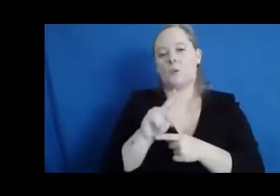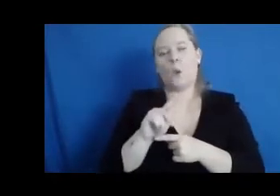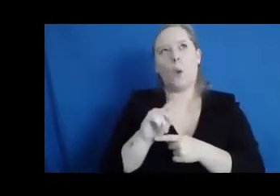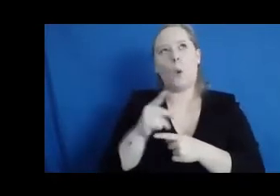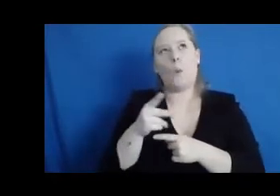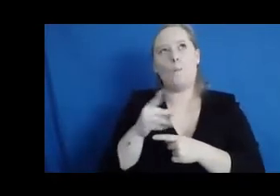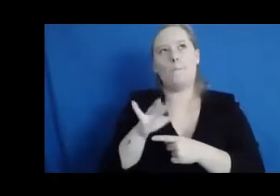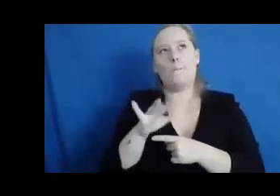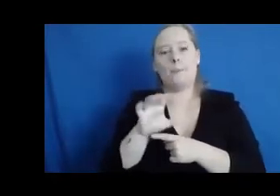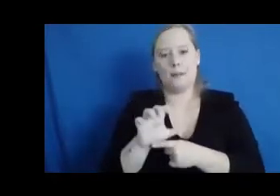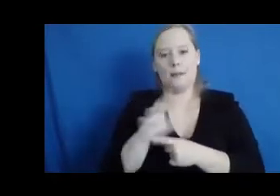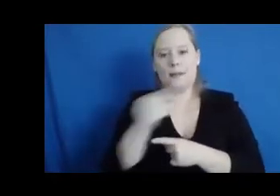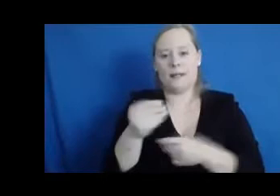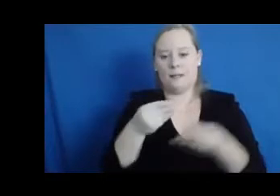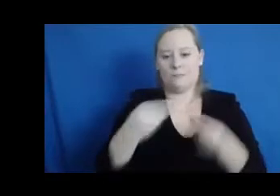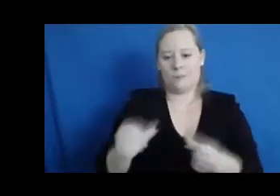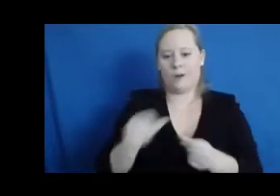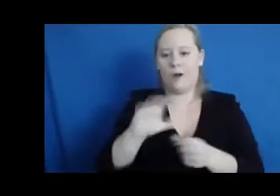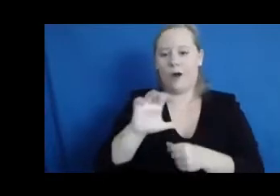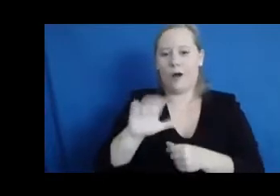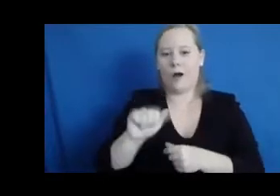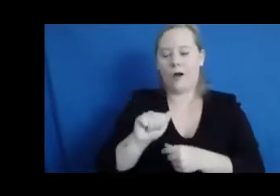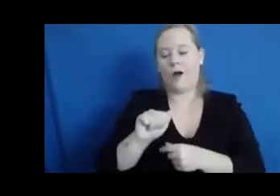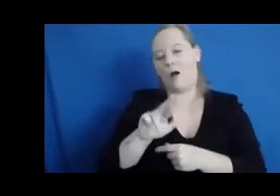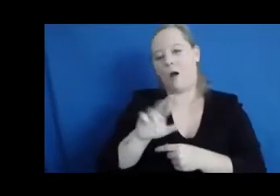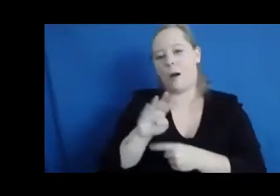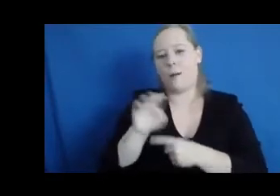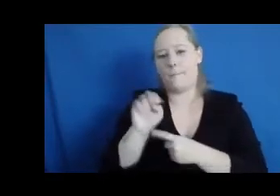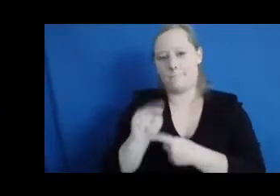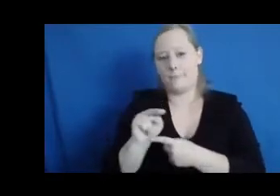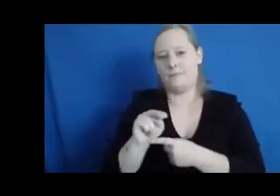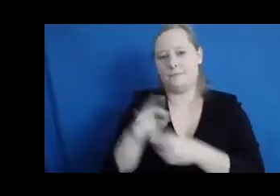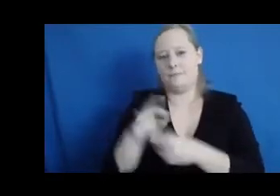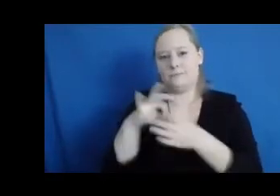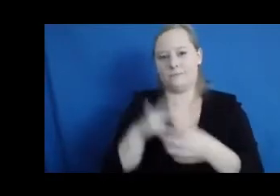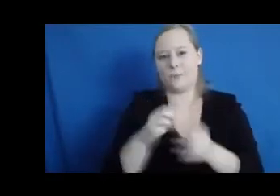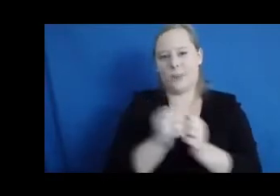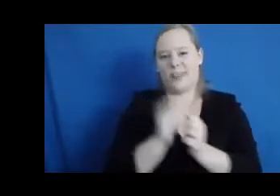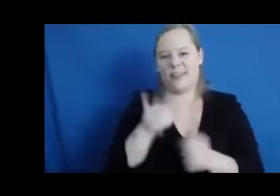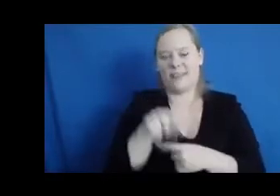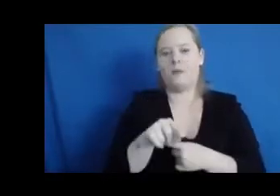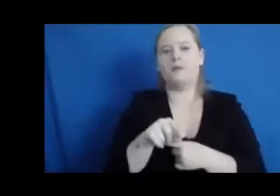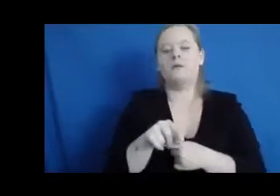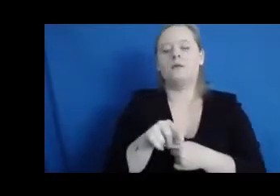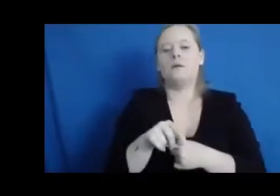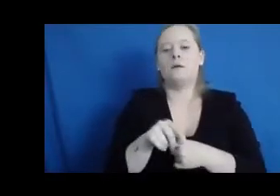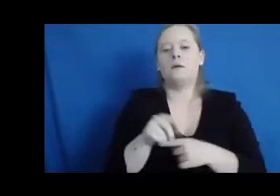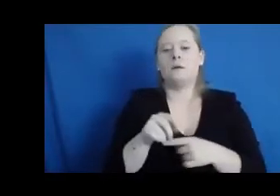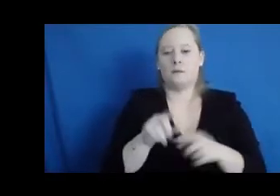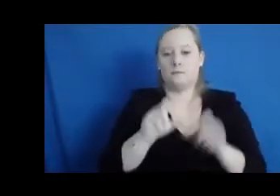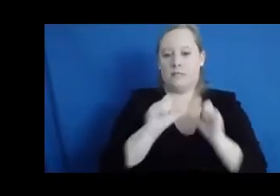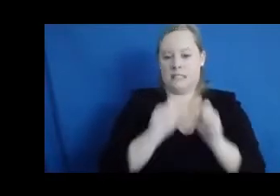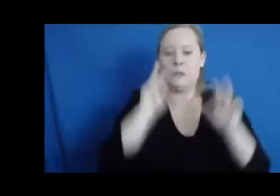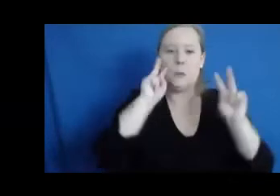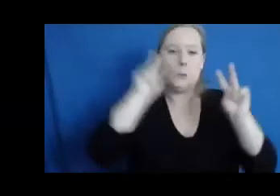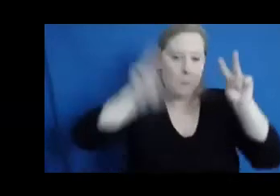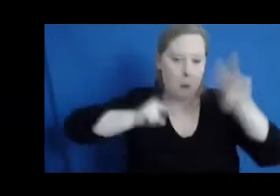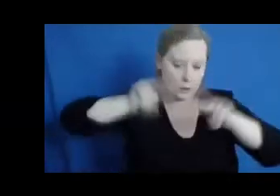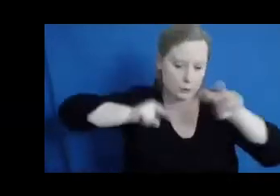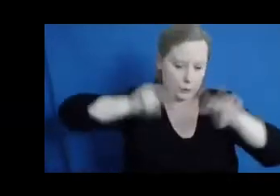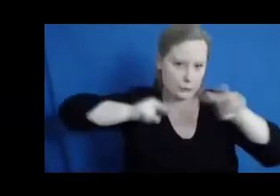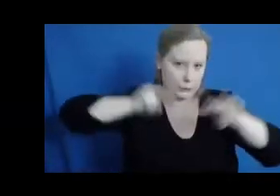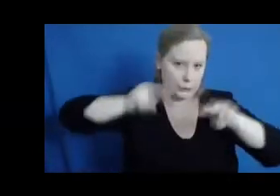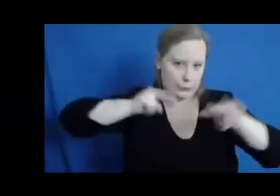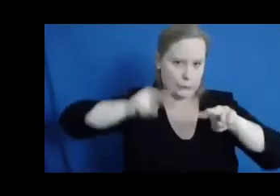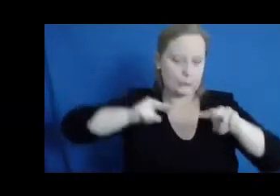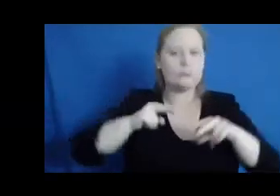inorganic carbon and some of the components of that. We have continued the groundwater level monitoring on a more